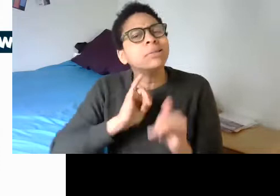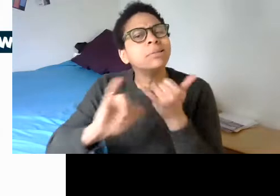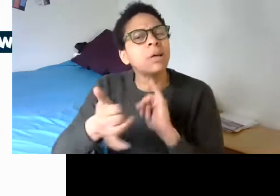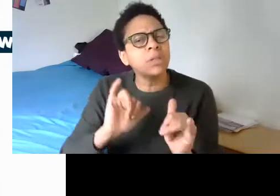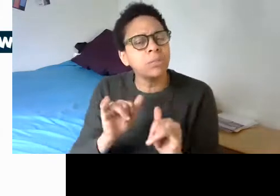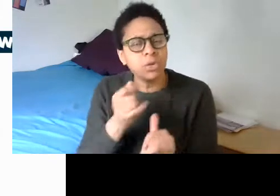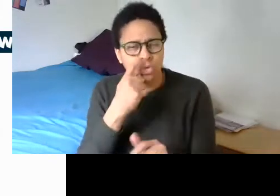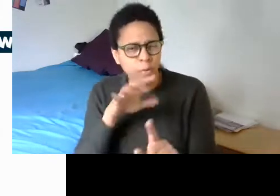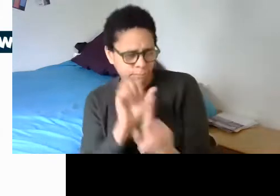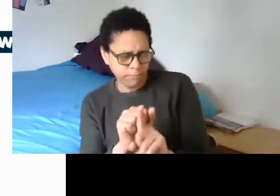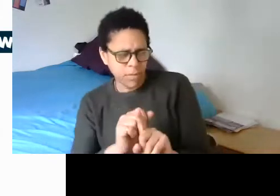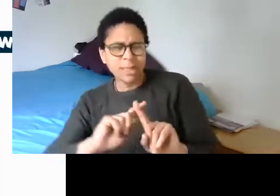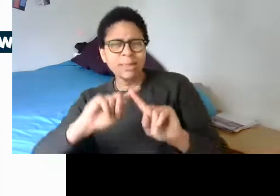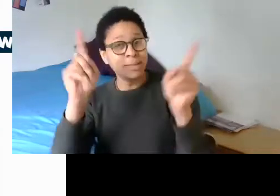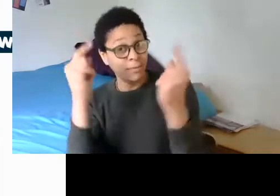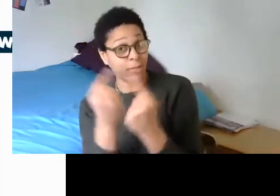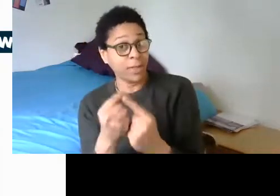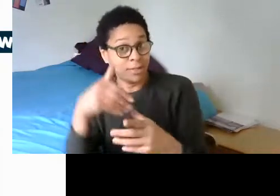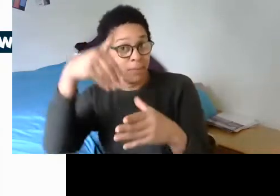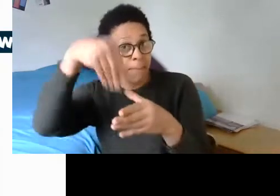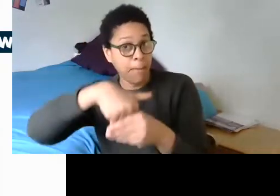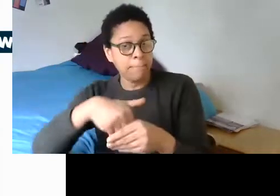more unusual.